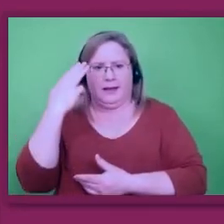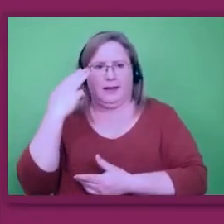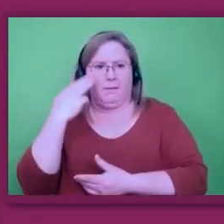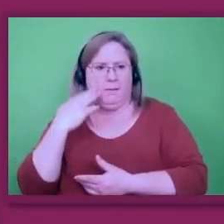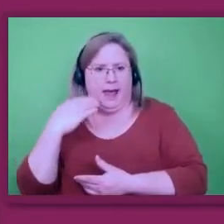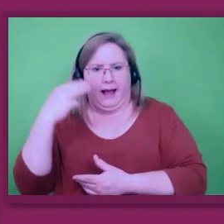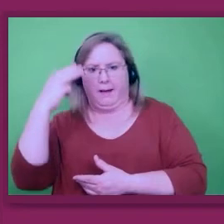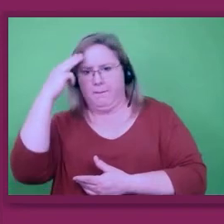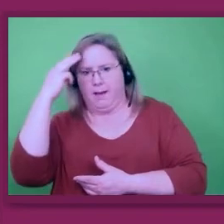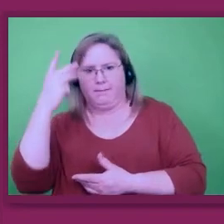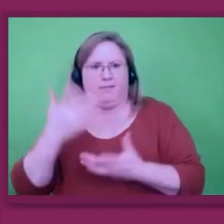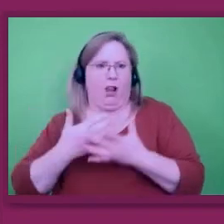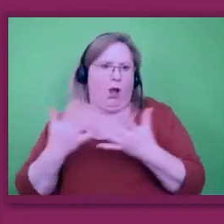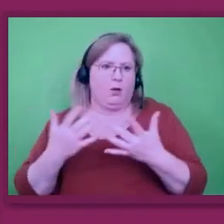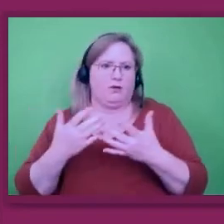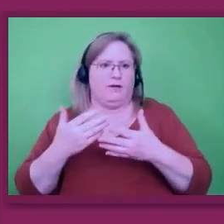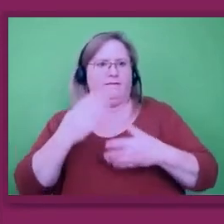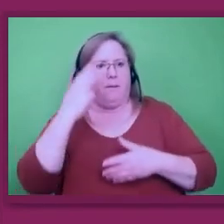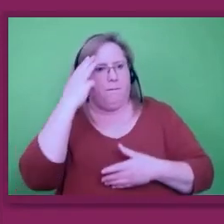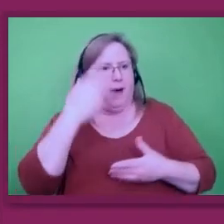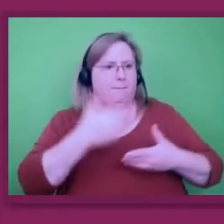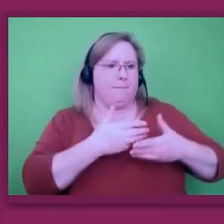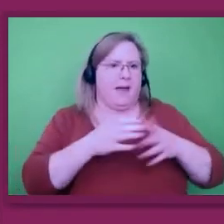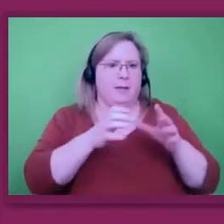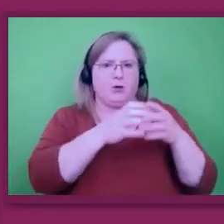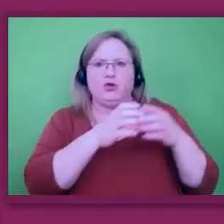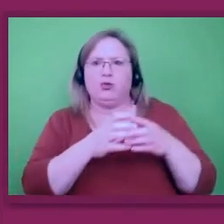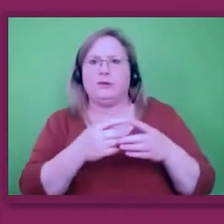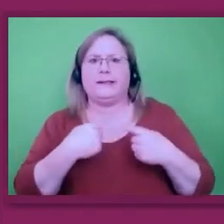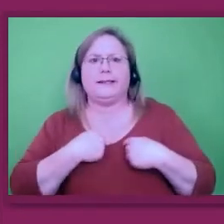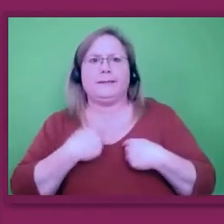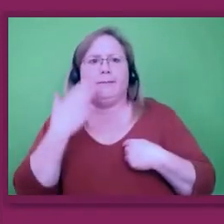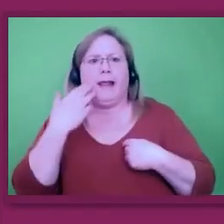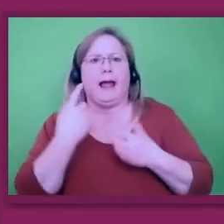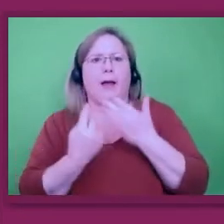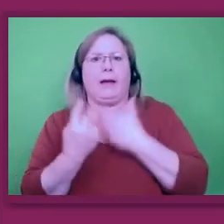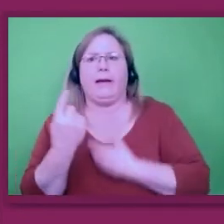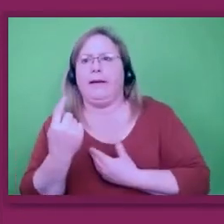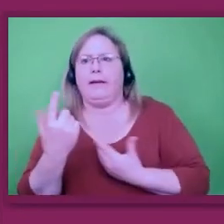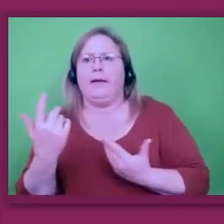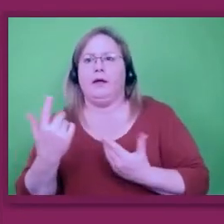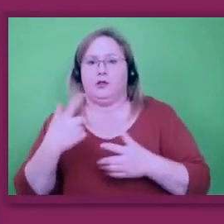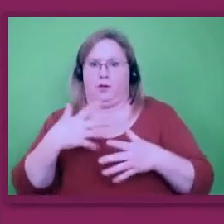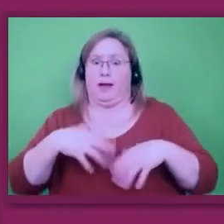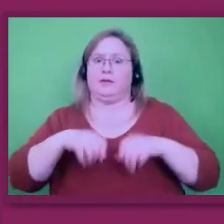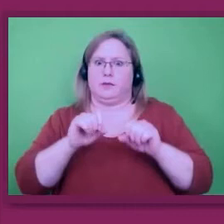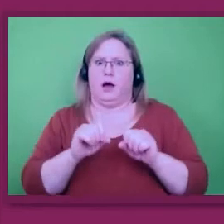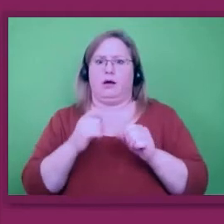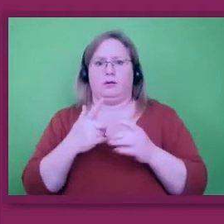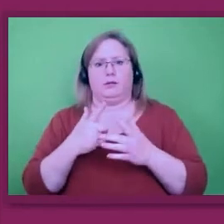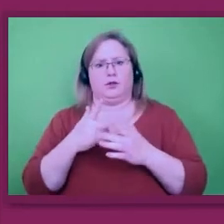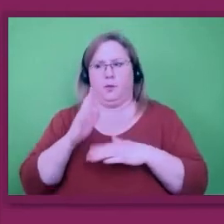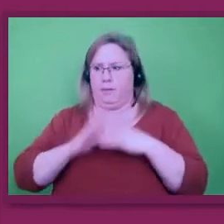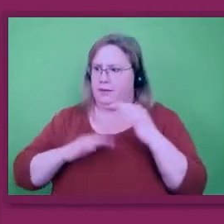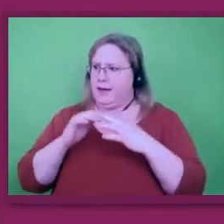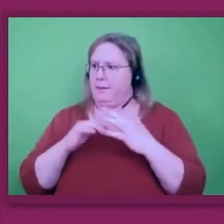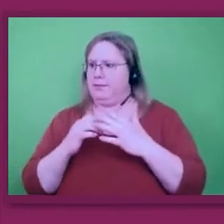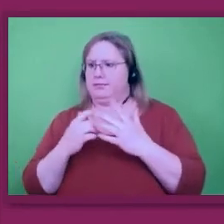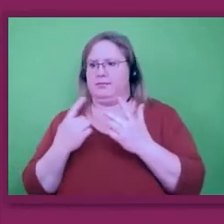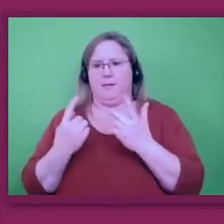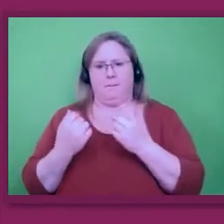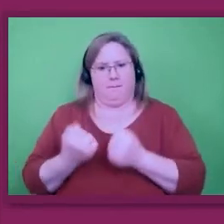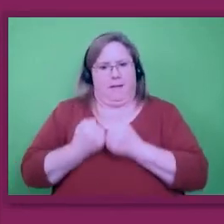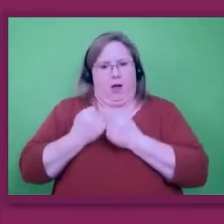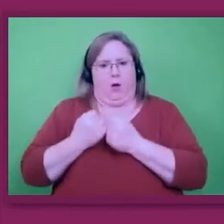mum and baby groups. And what I found is I started to build a community of Black mums around me, and we started